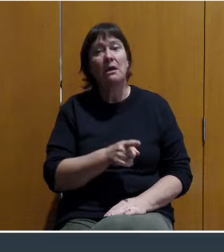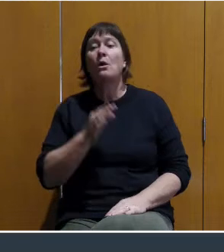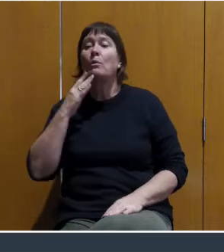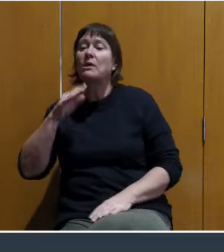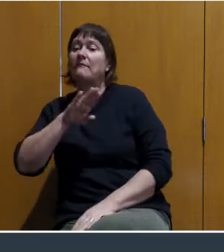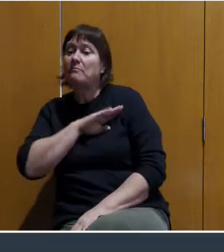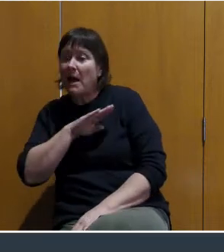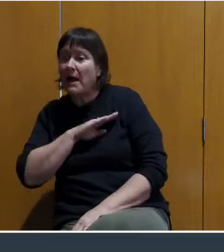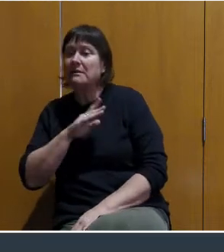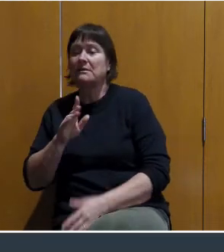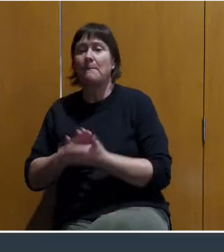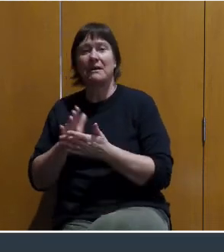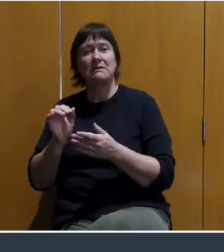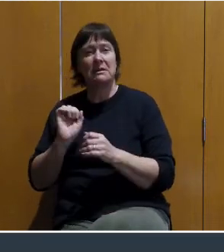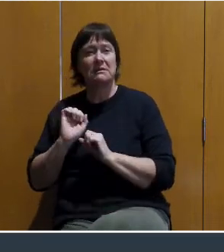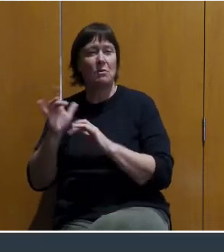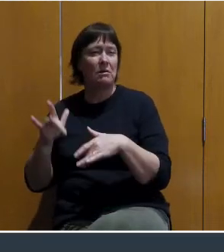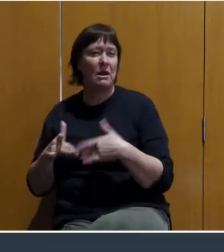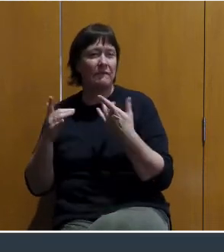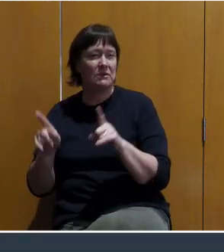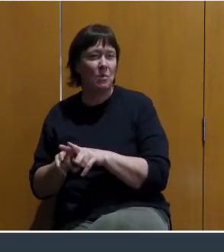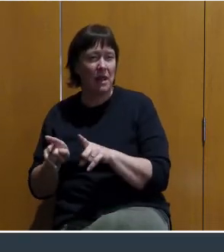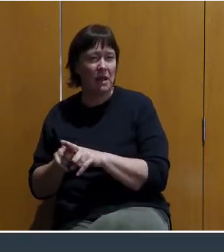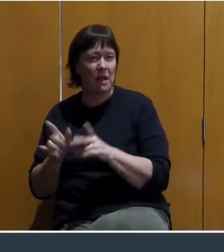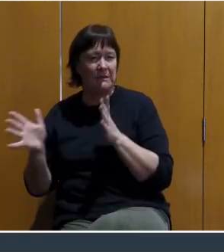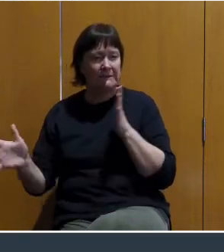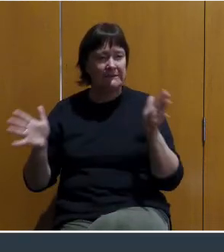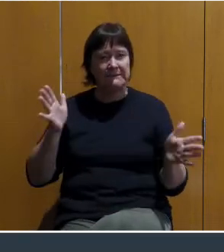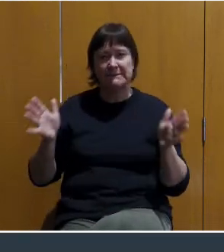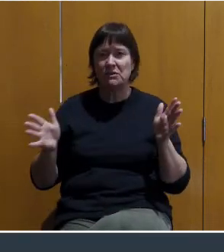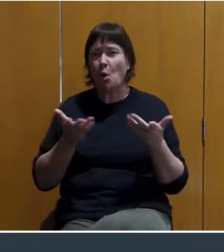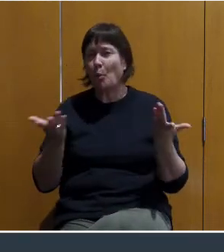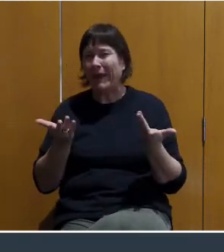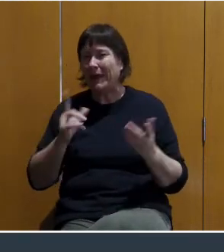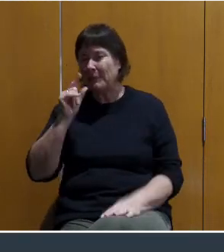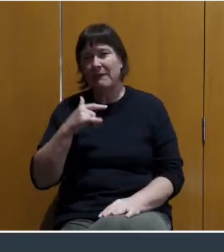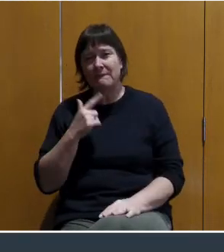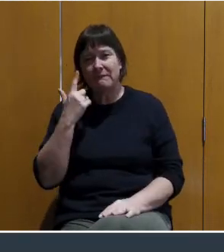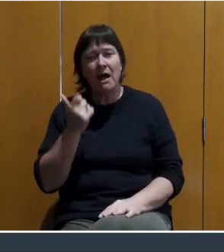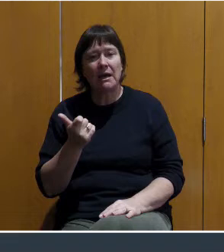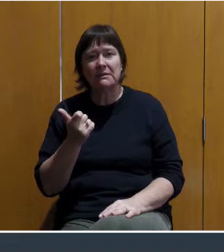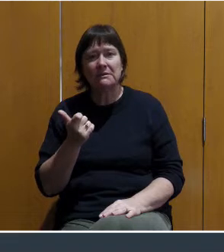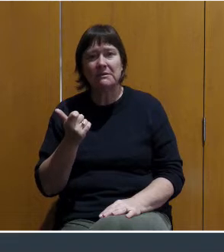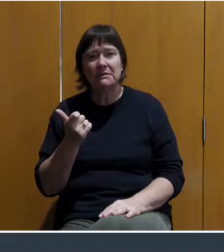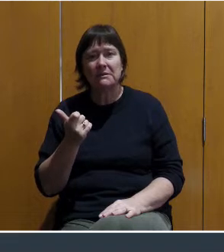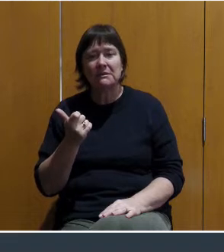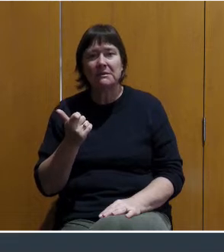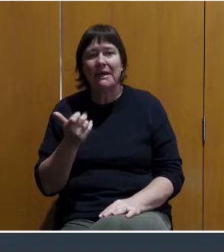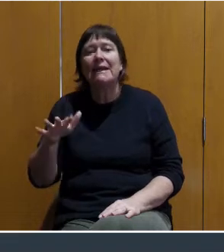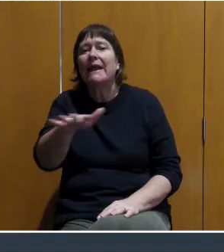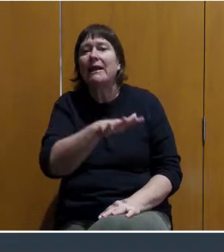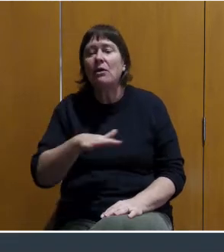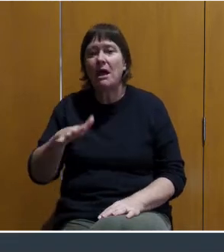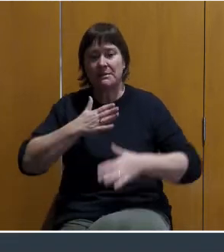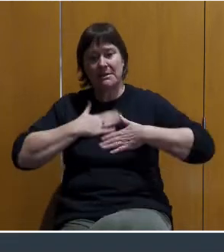reserves, we also have wildlife to work with, so you're not going to find probably an off-lead area that has no other competing interests. So